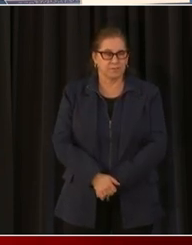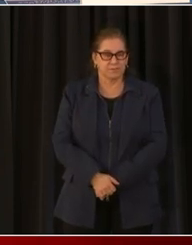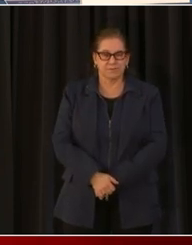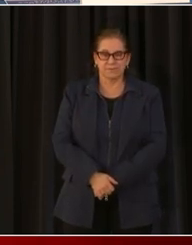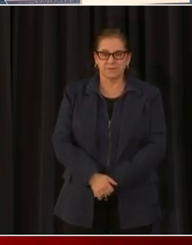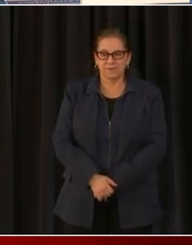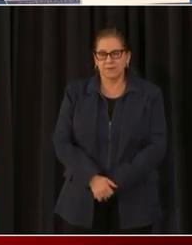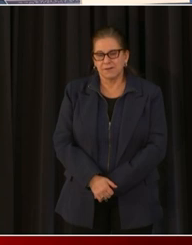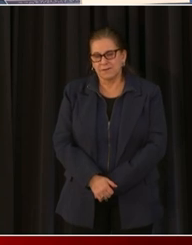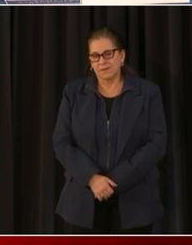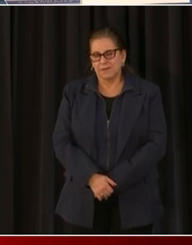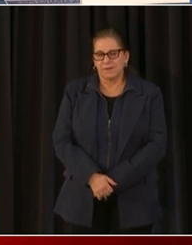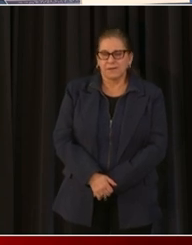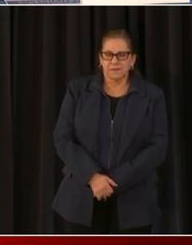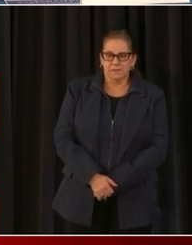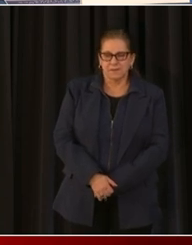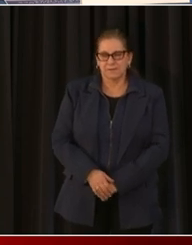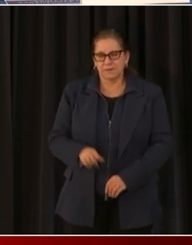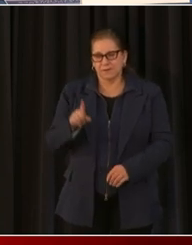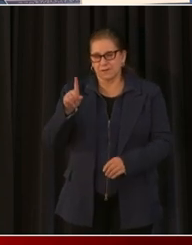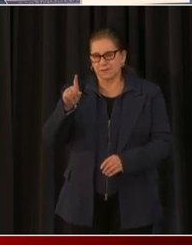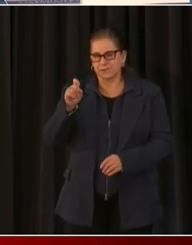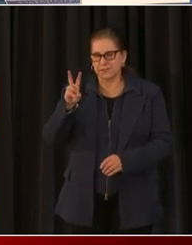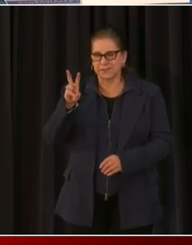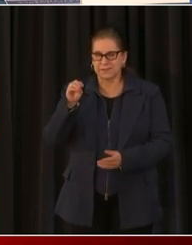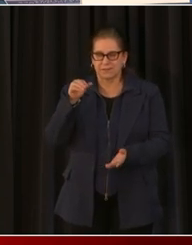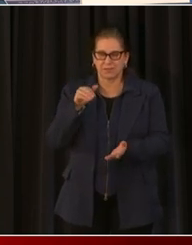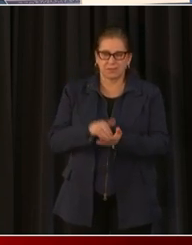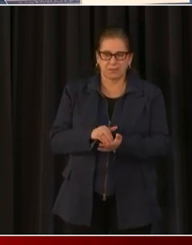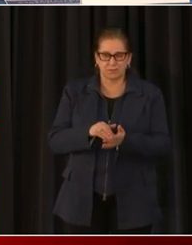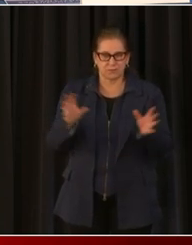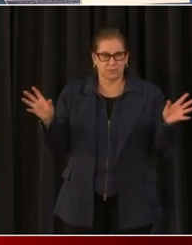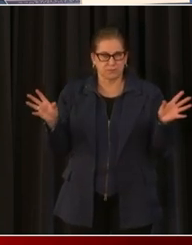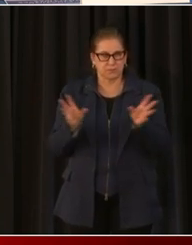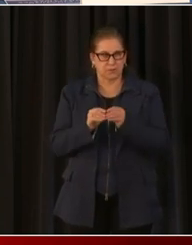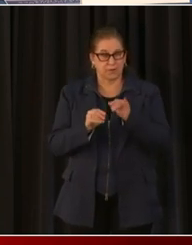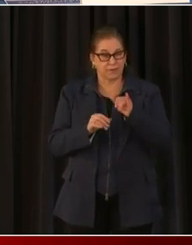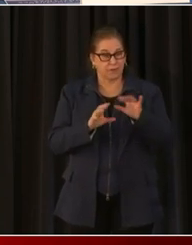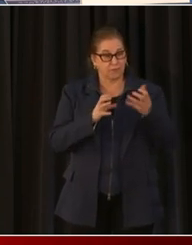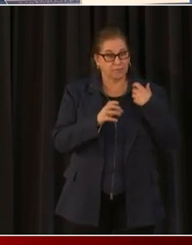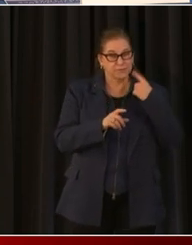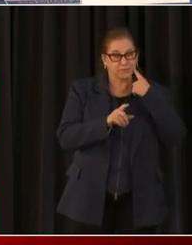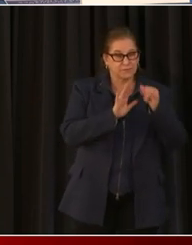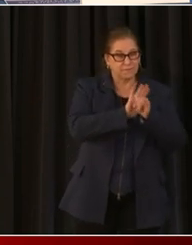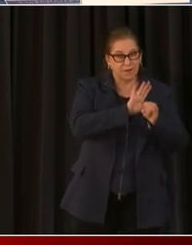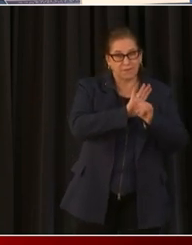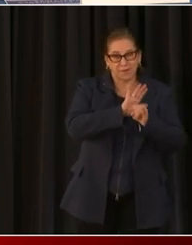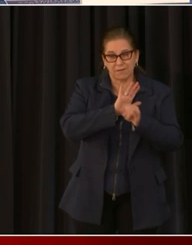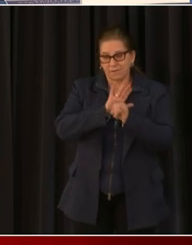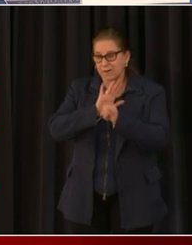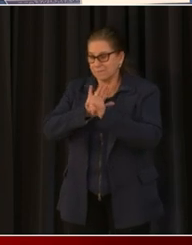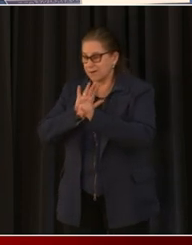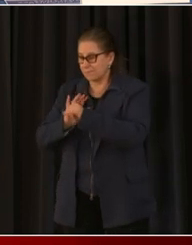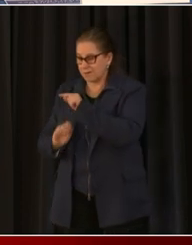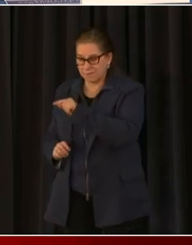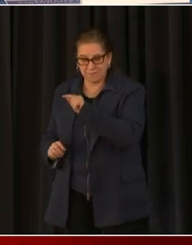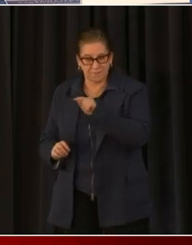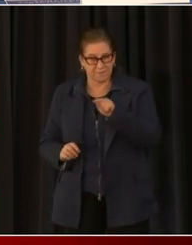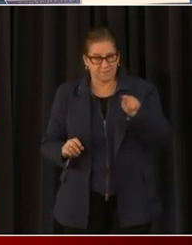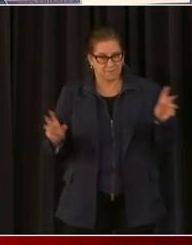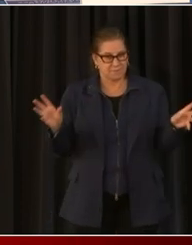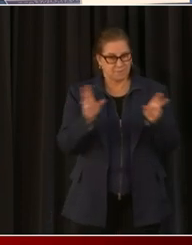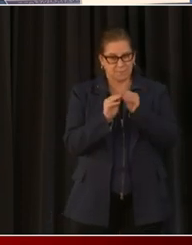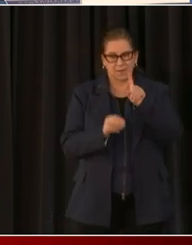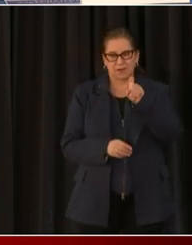populations, and it's estimated at around 160,000 individuals. We do note that some of those